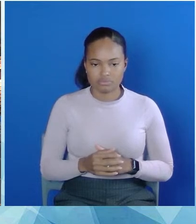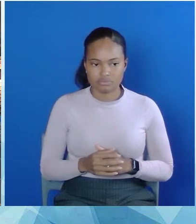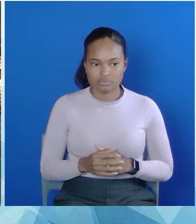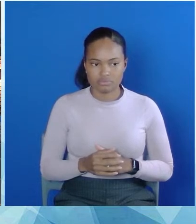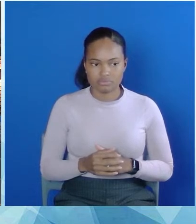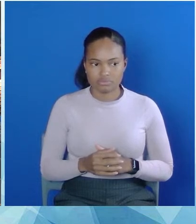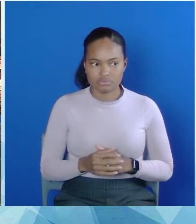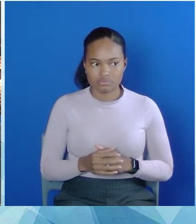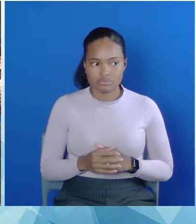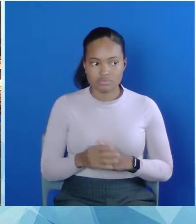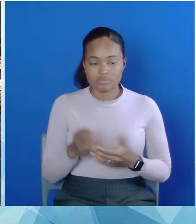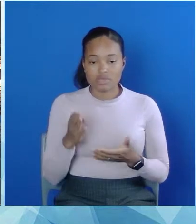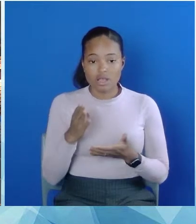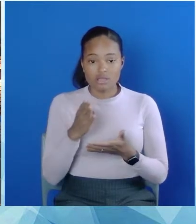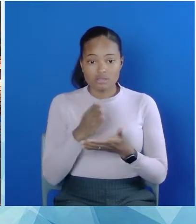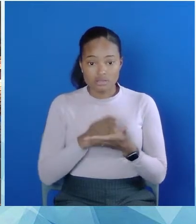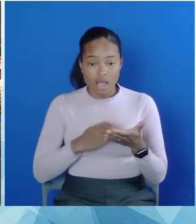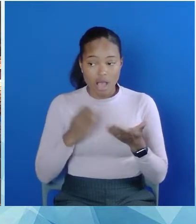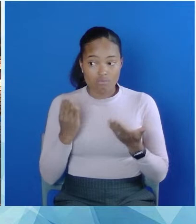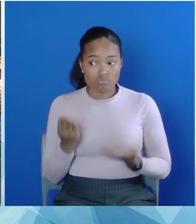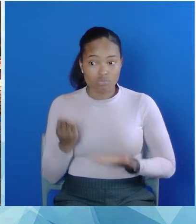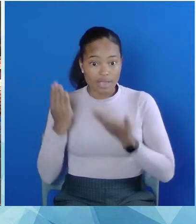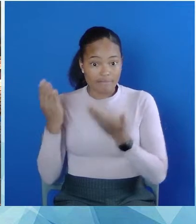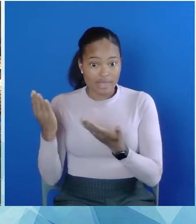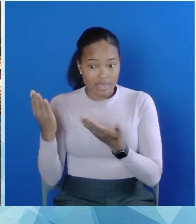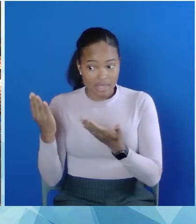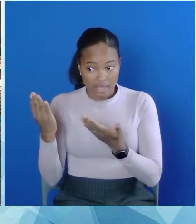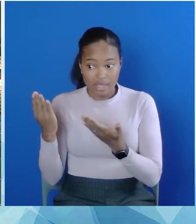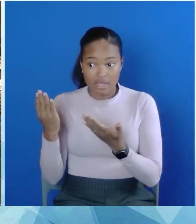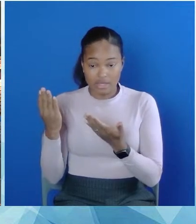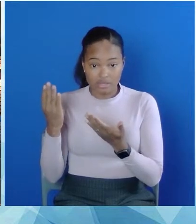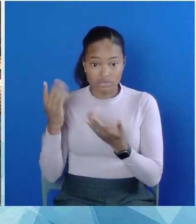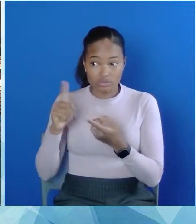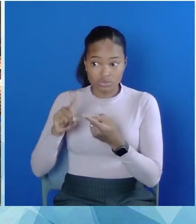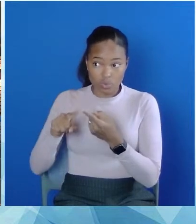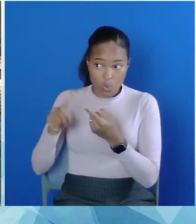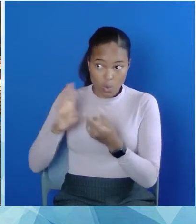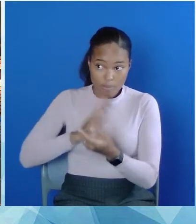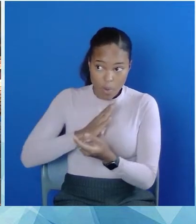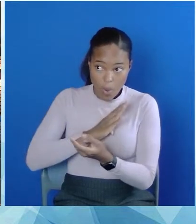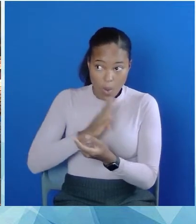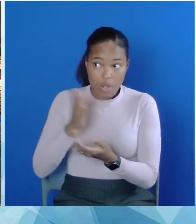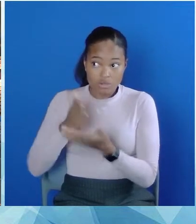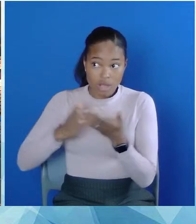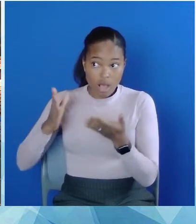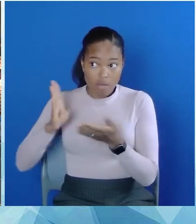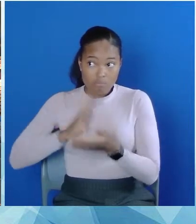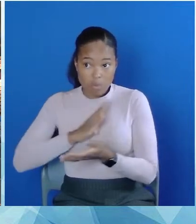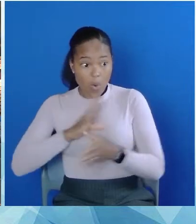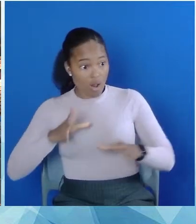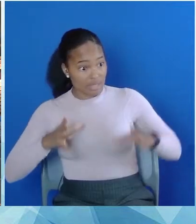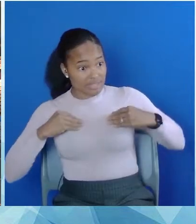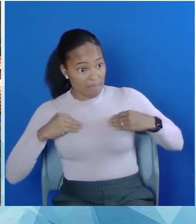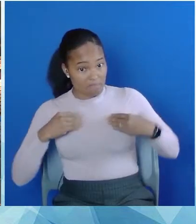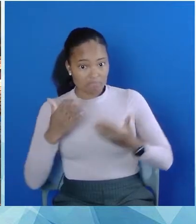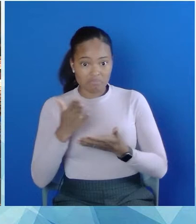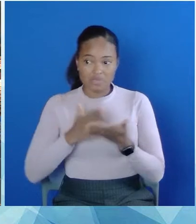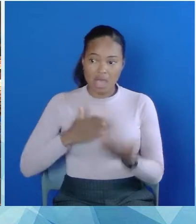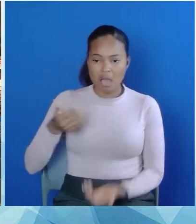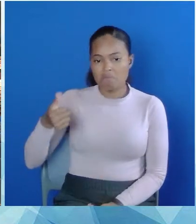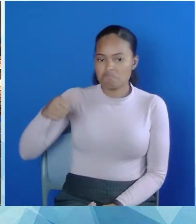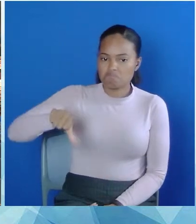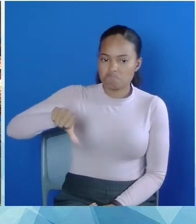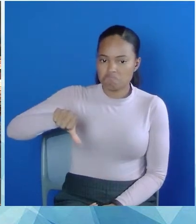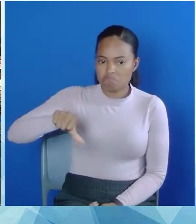Some of her recommendations to the board have been accepted and moved on. Some have been rejected. And some have simply